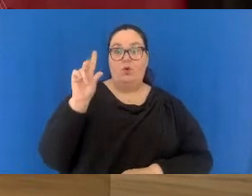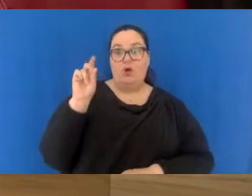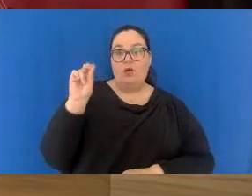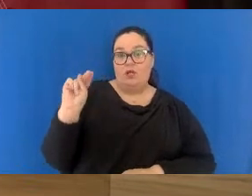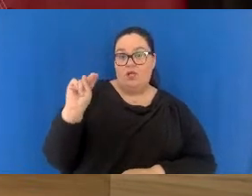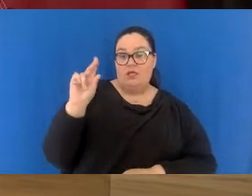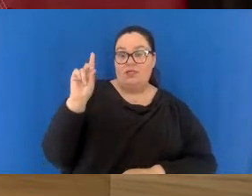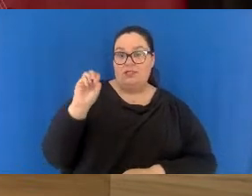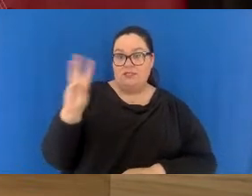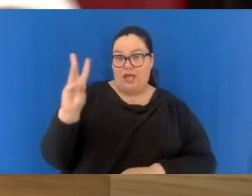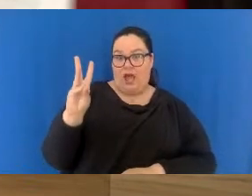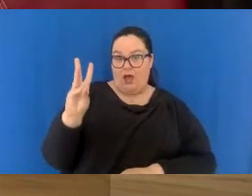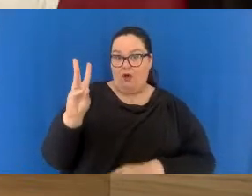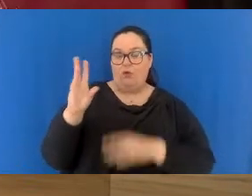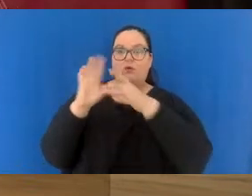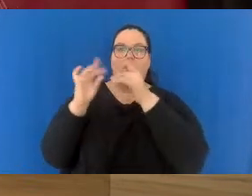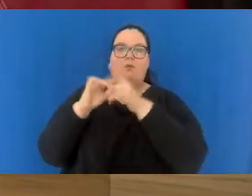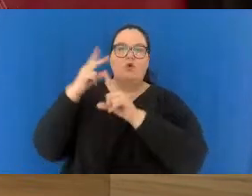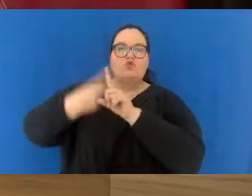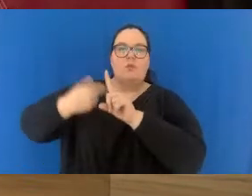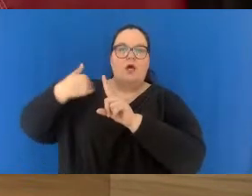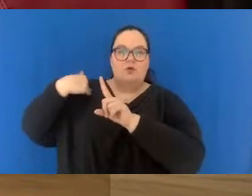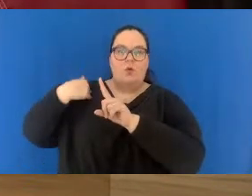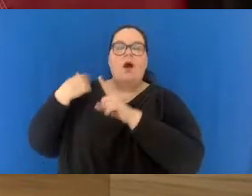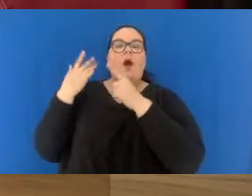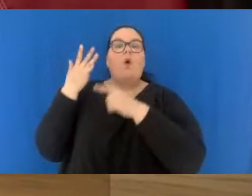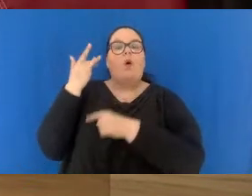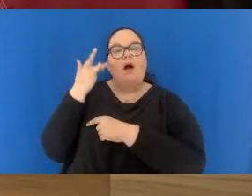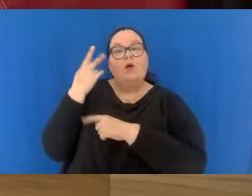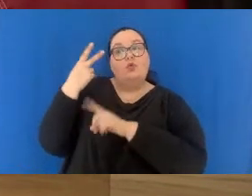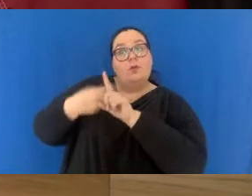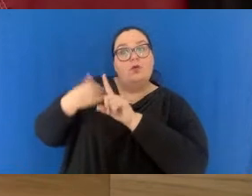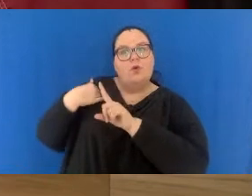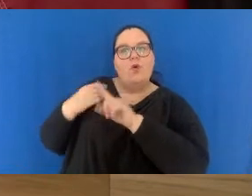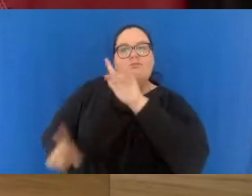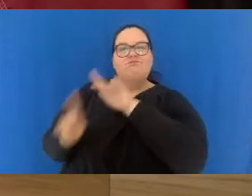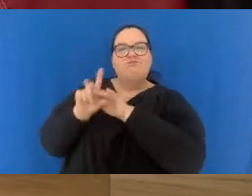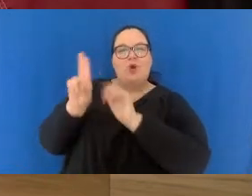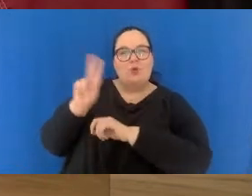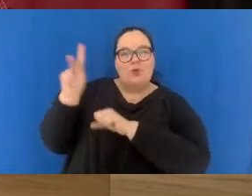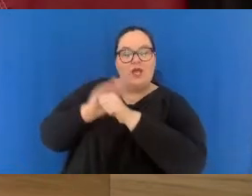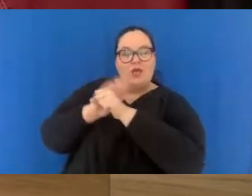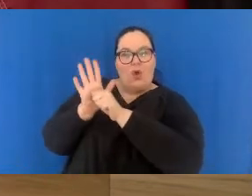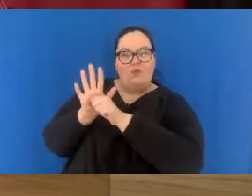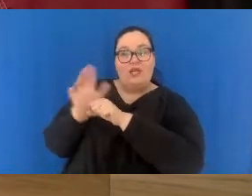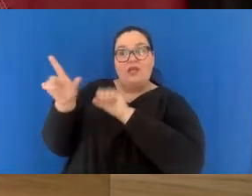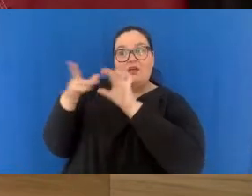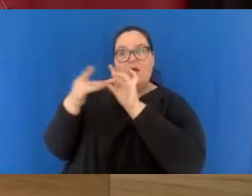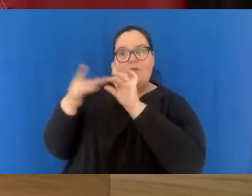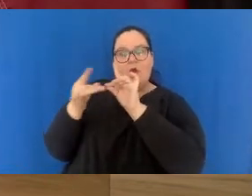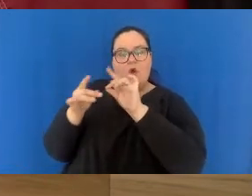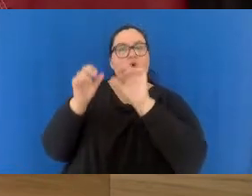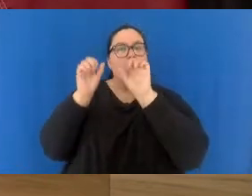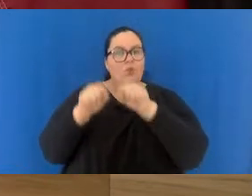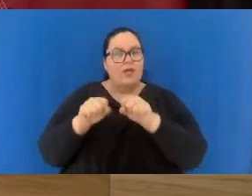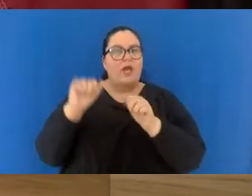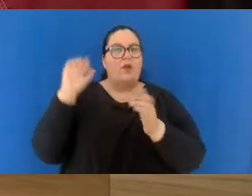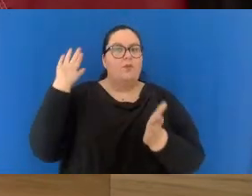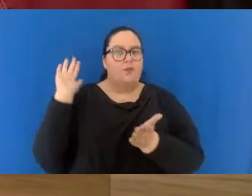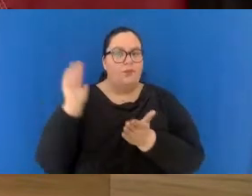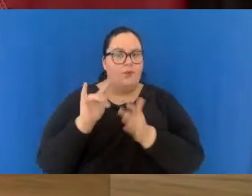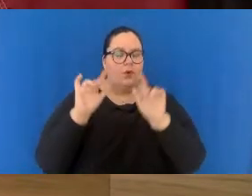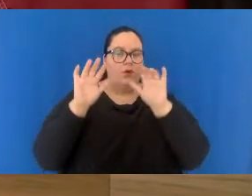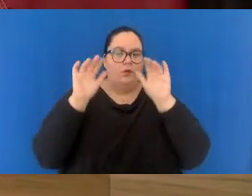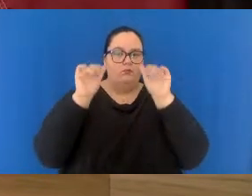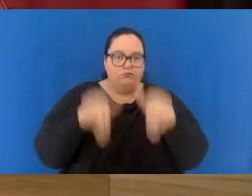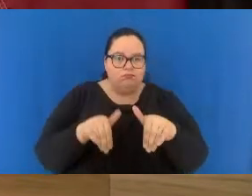of the variant originally identified in the United Kingdom. He said that the spread of these variants can be slowed, but only if everyone strictly adheres to